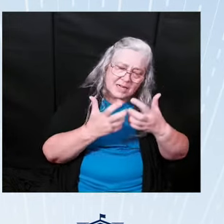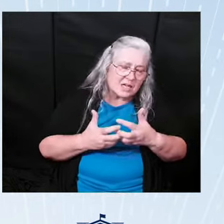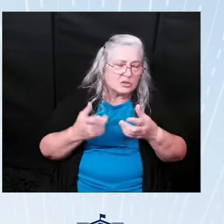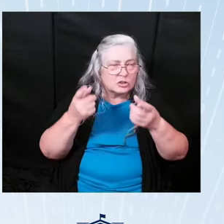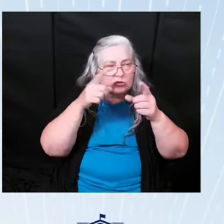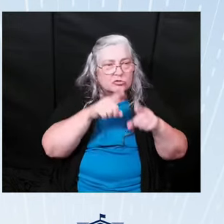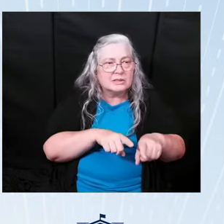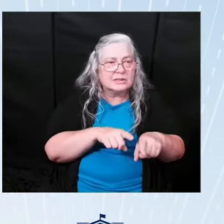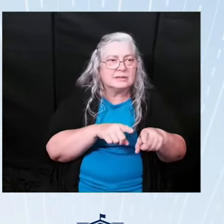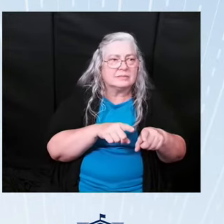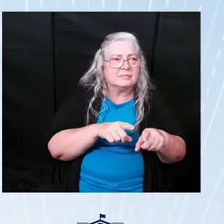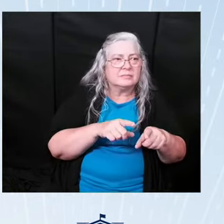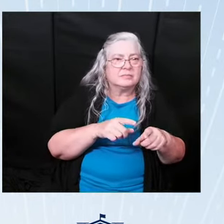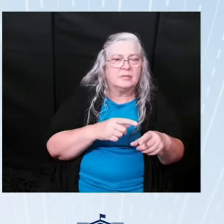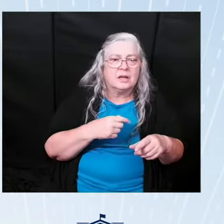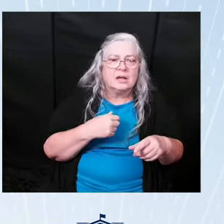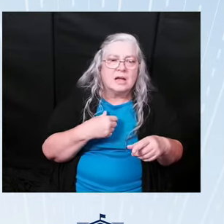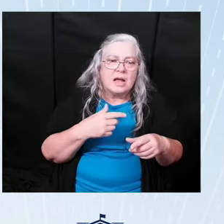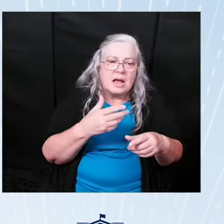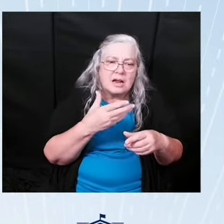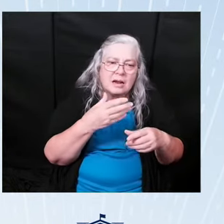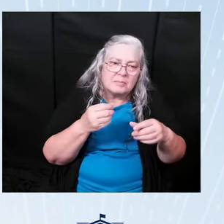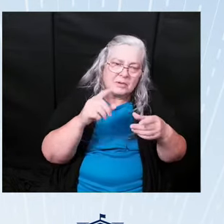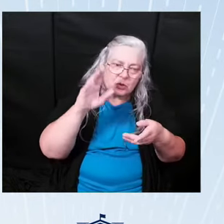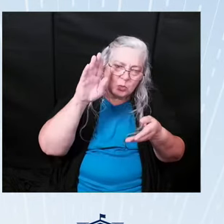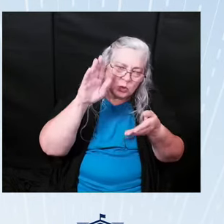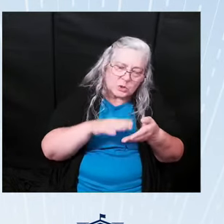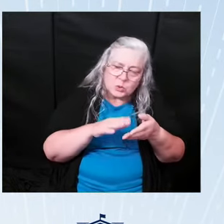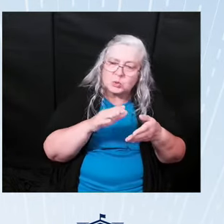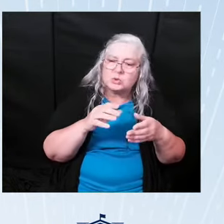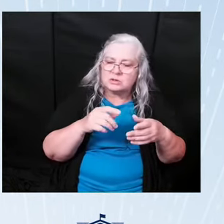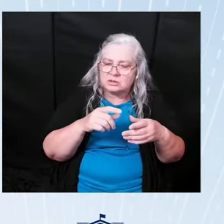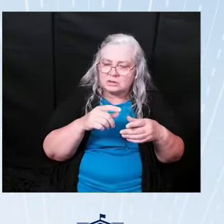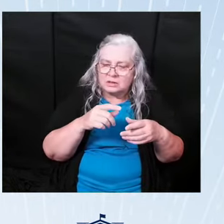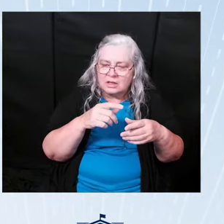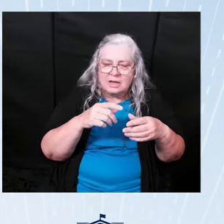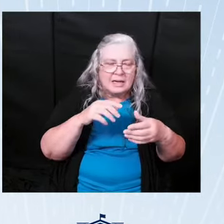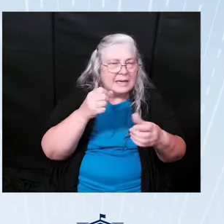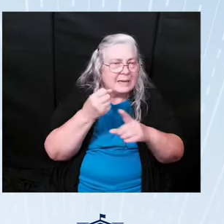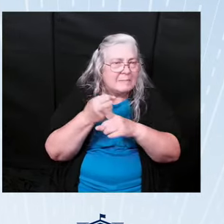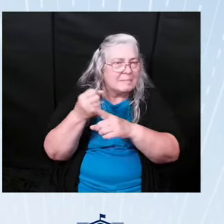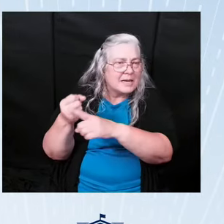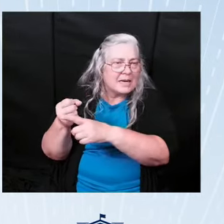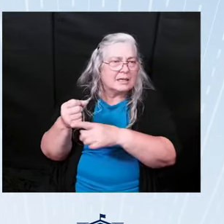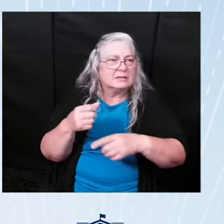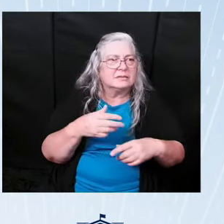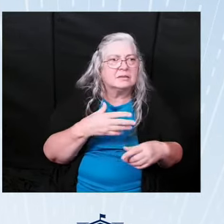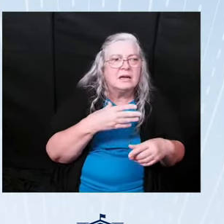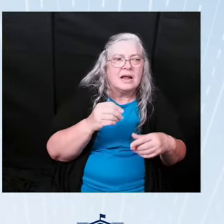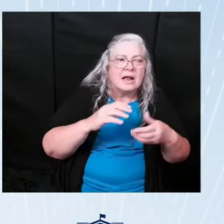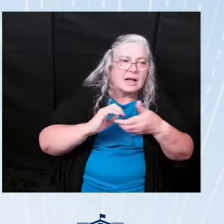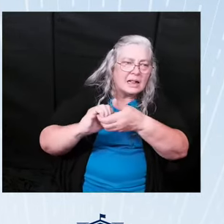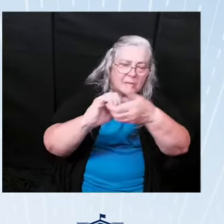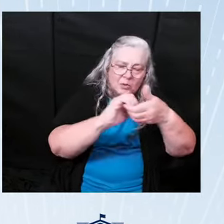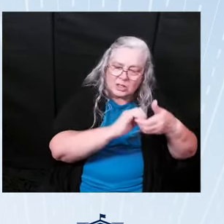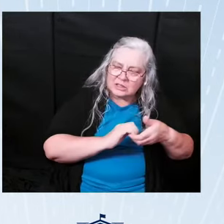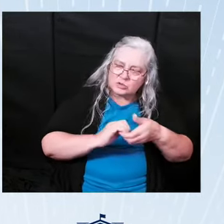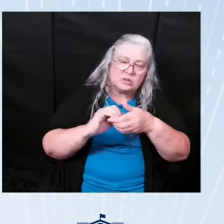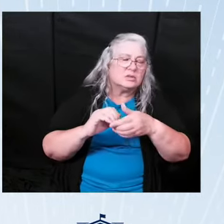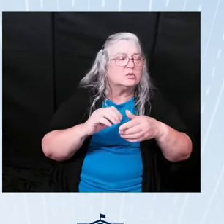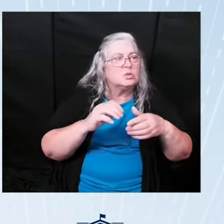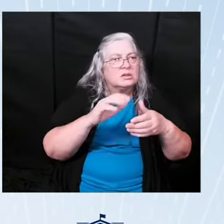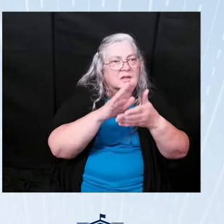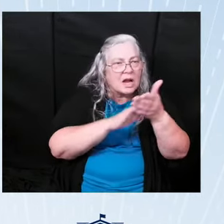with universities, cities, healthcare, NGOs, community-based organizations, business, investors, and much,